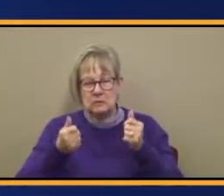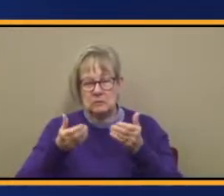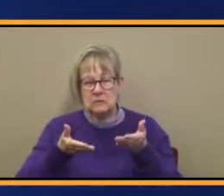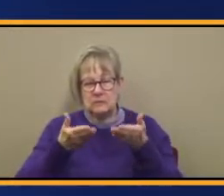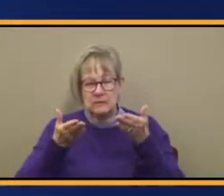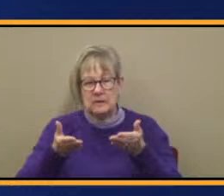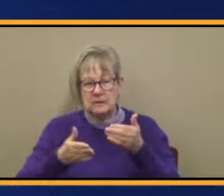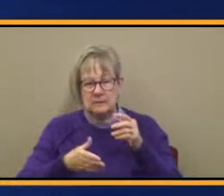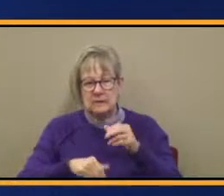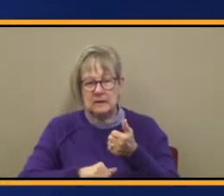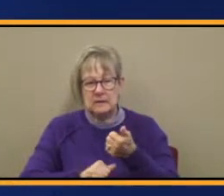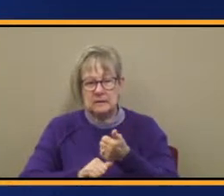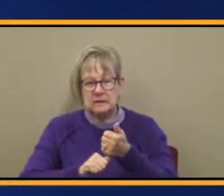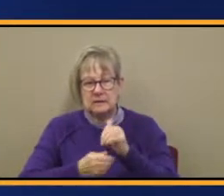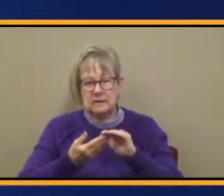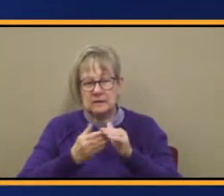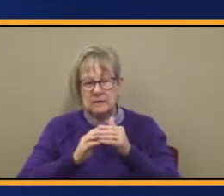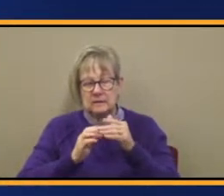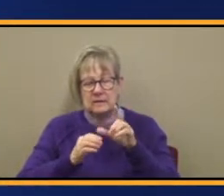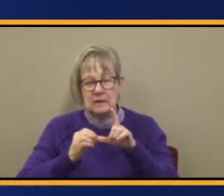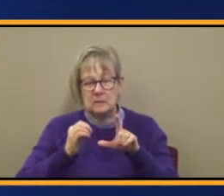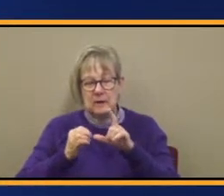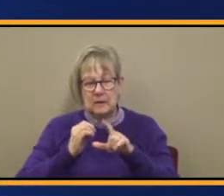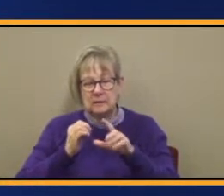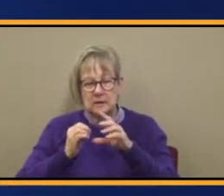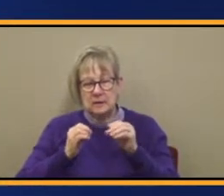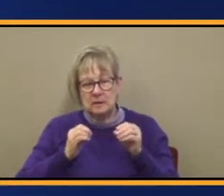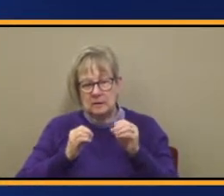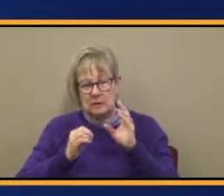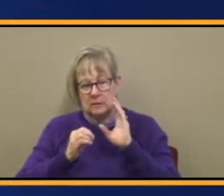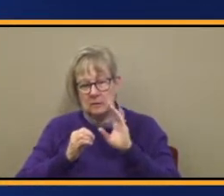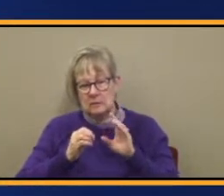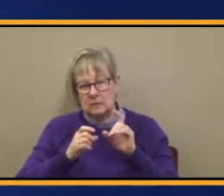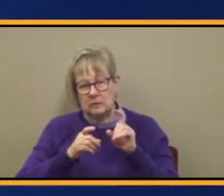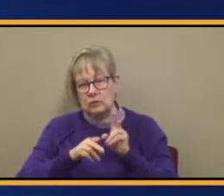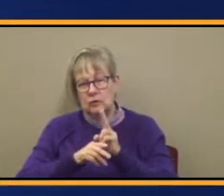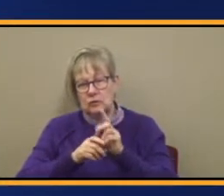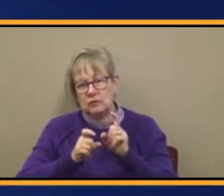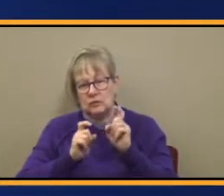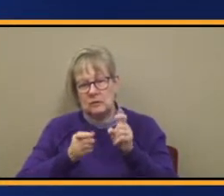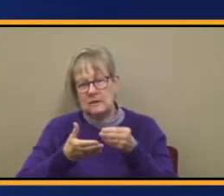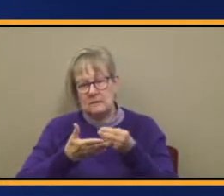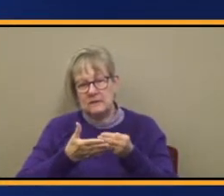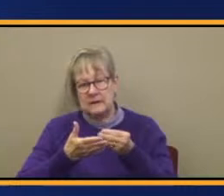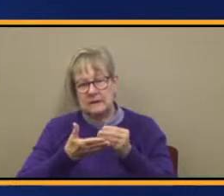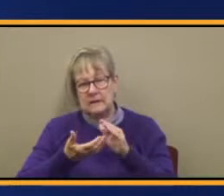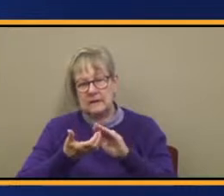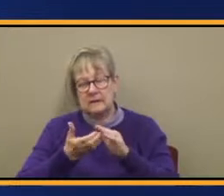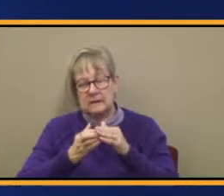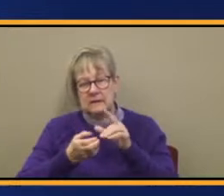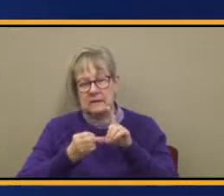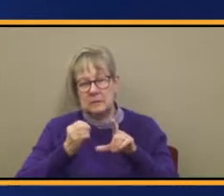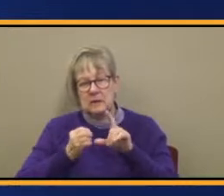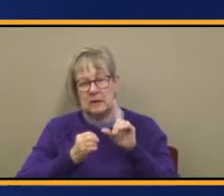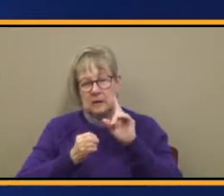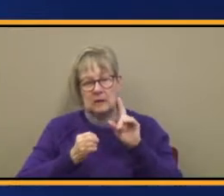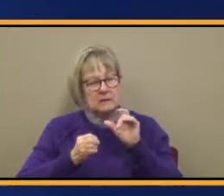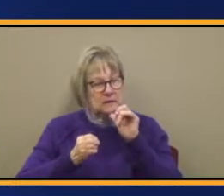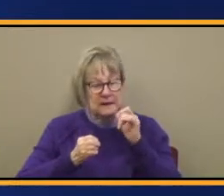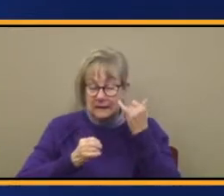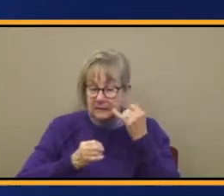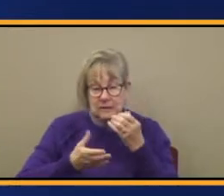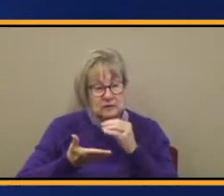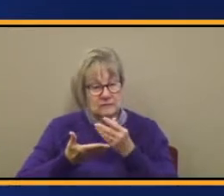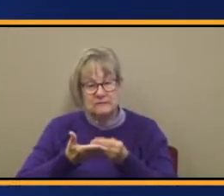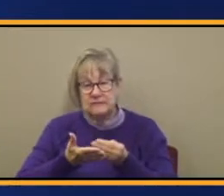financial assistance to the City of El Paso. In the event of loss or misuse of grant funds, the City of El Paso assures that it will return the funds to the Public Safety Office